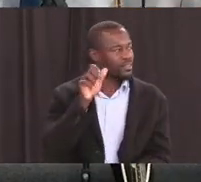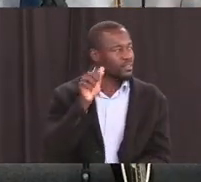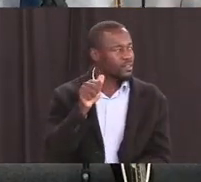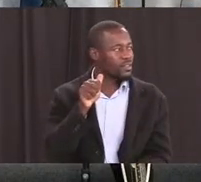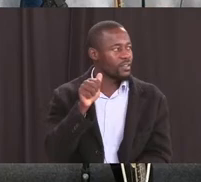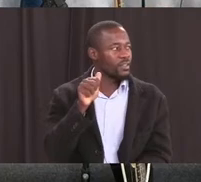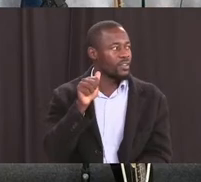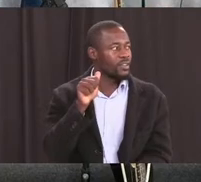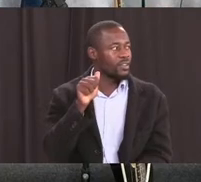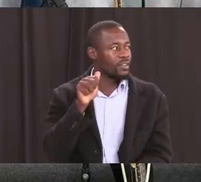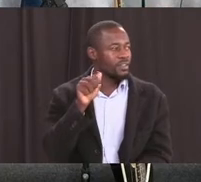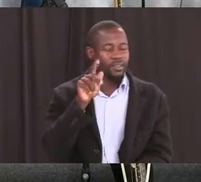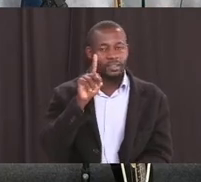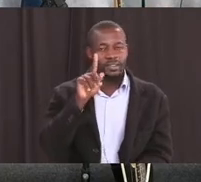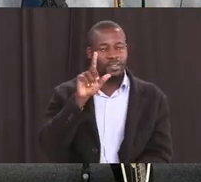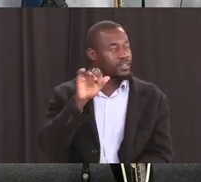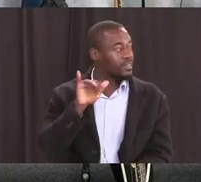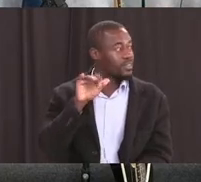out,